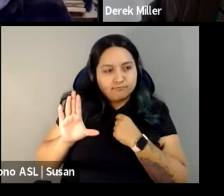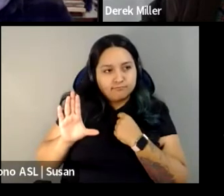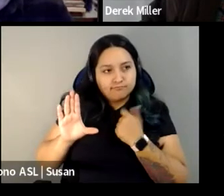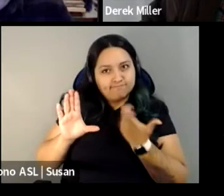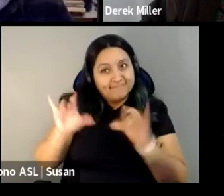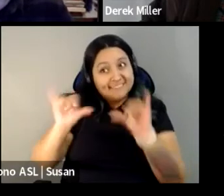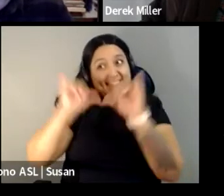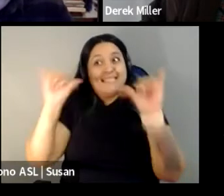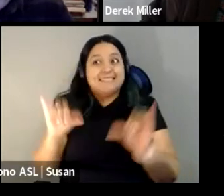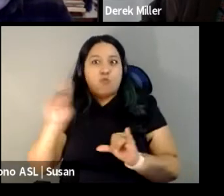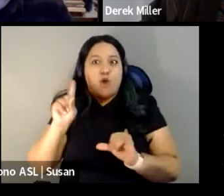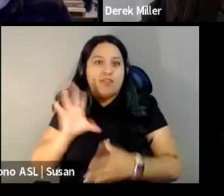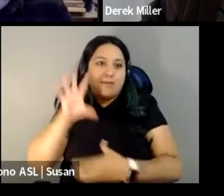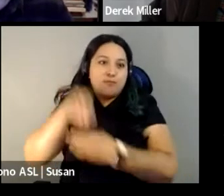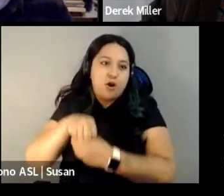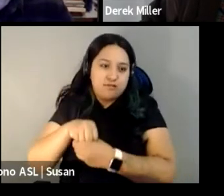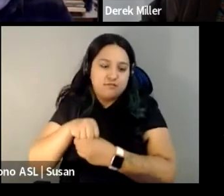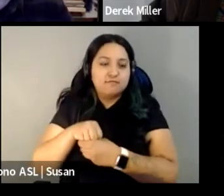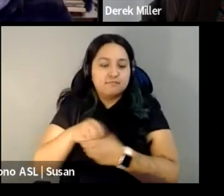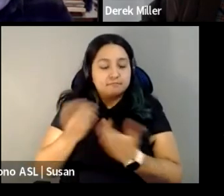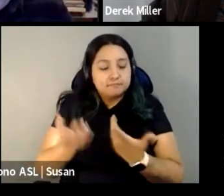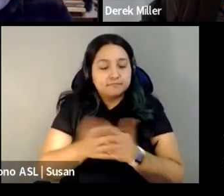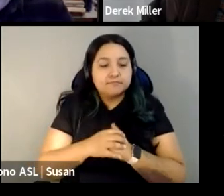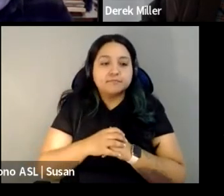part and participating in.